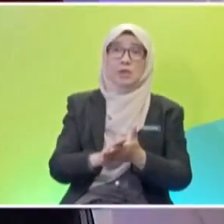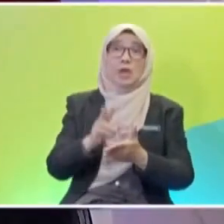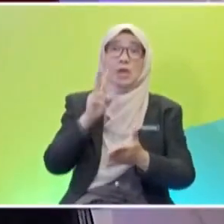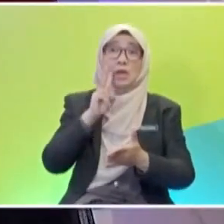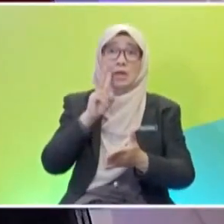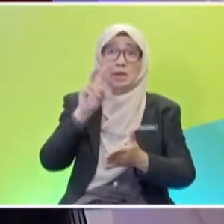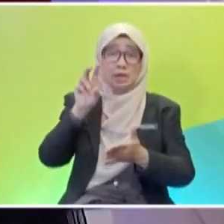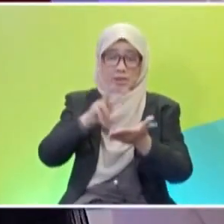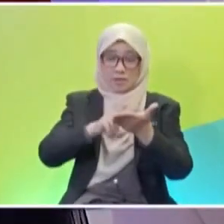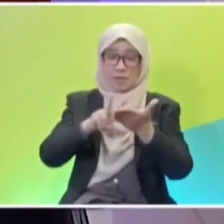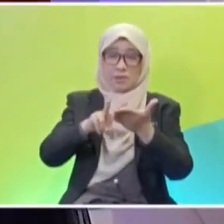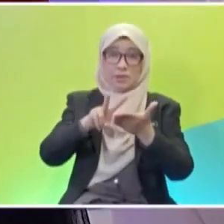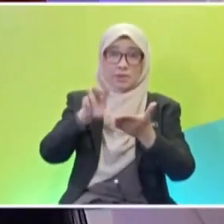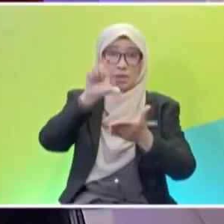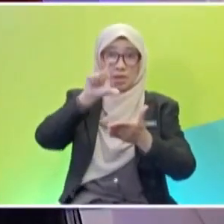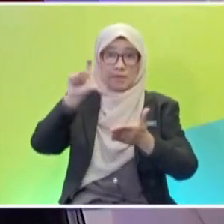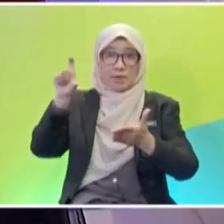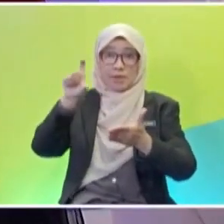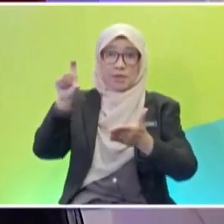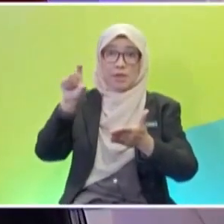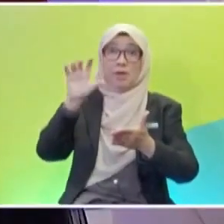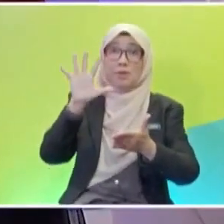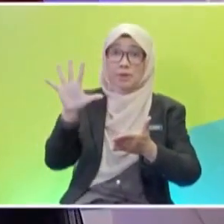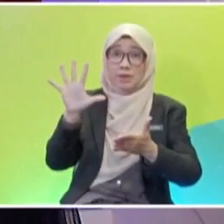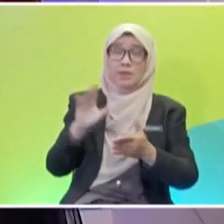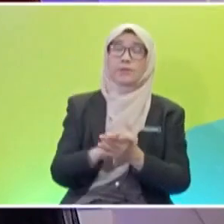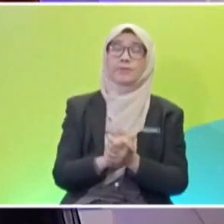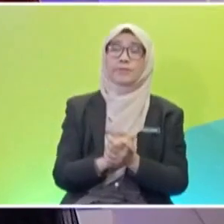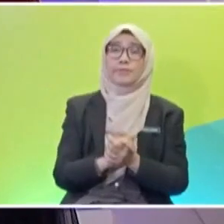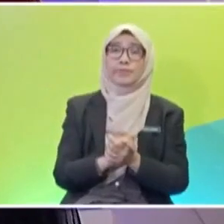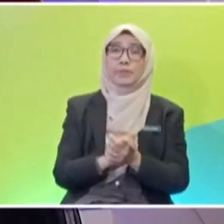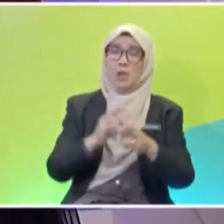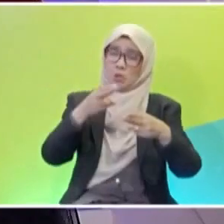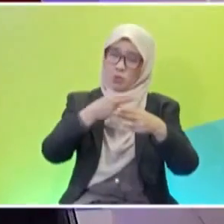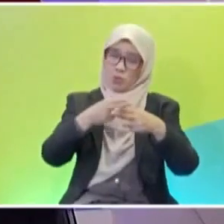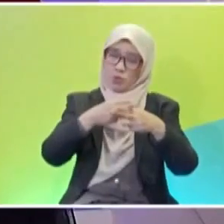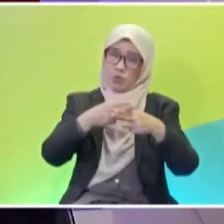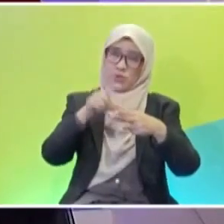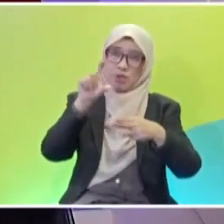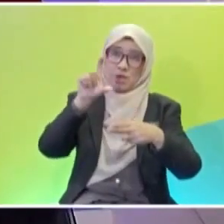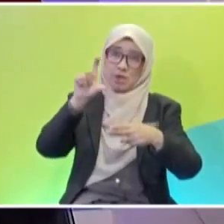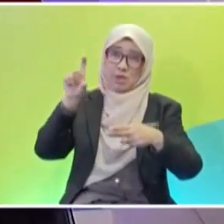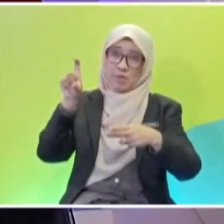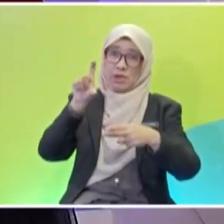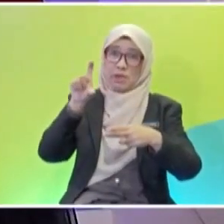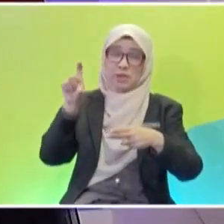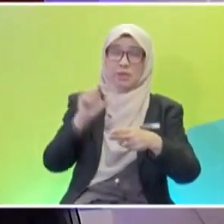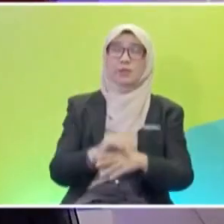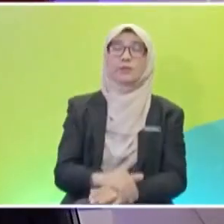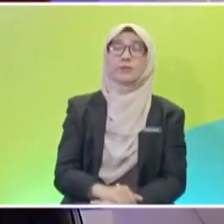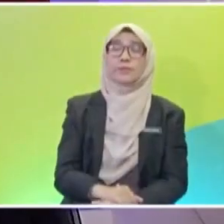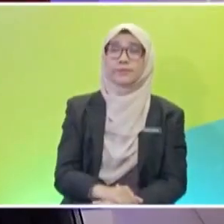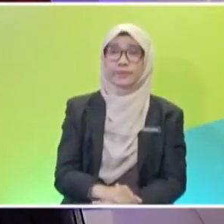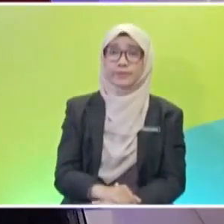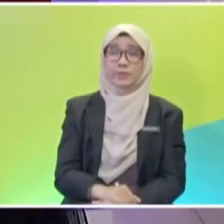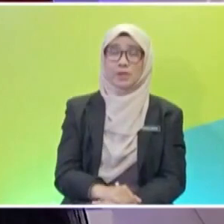going to read paragraph 5. All right. A very short paragraph. I don't think you guys will take such a long time to do it.